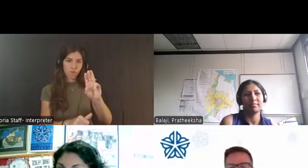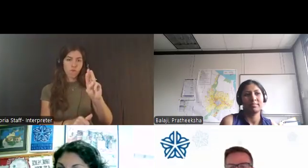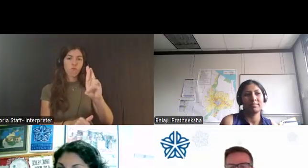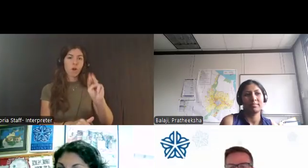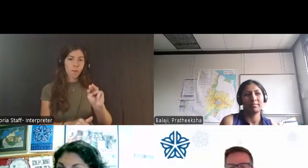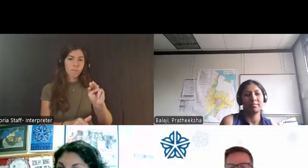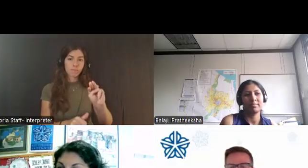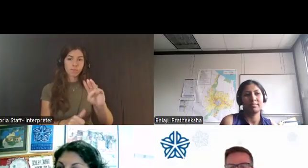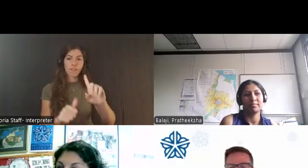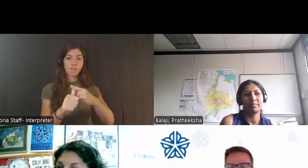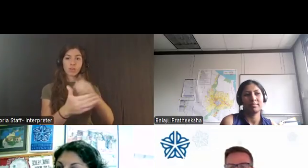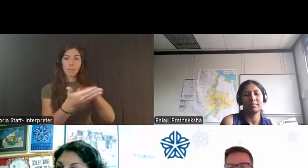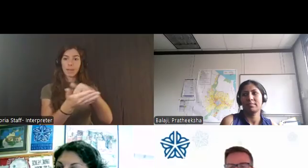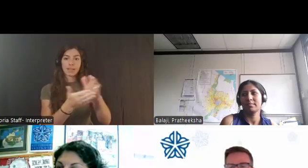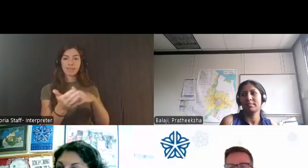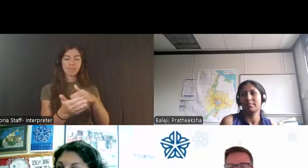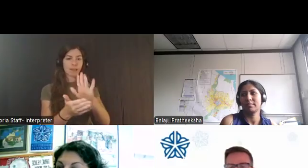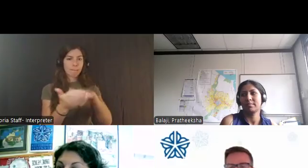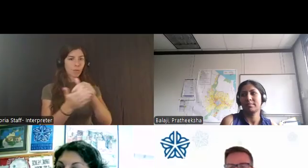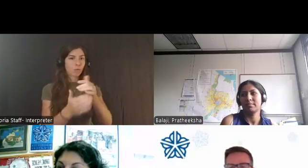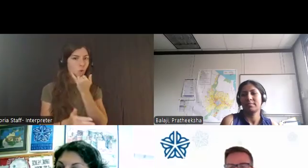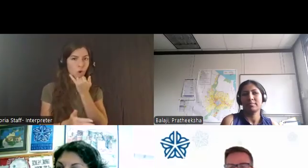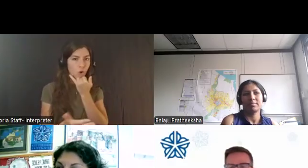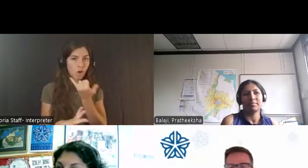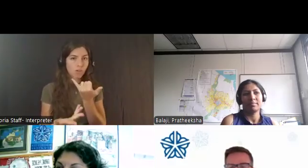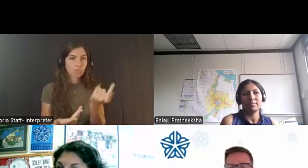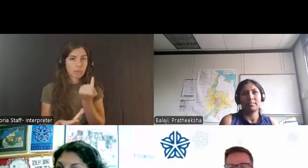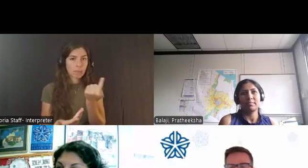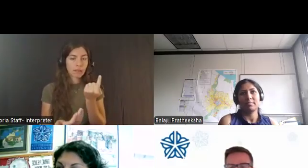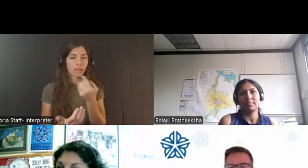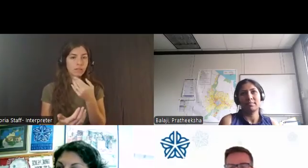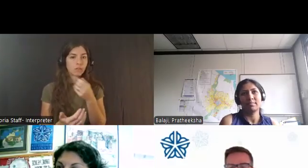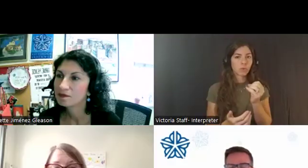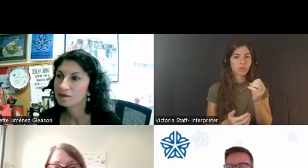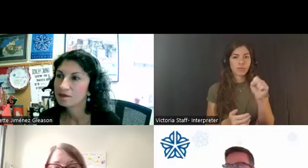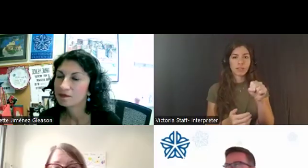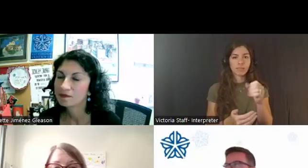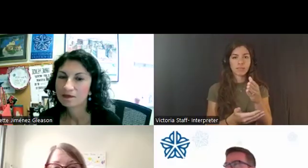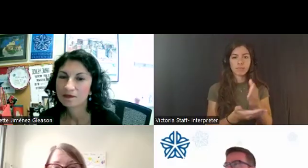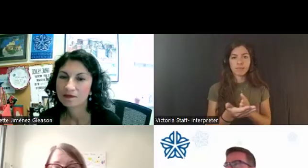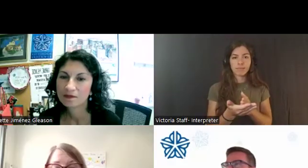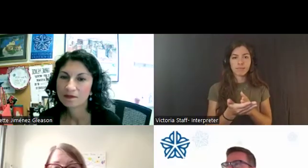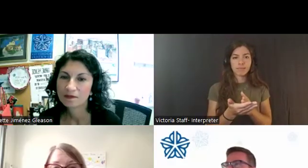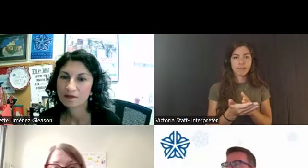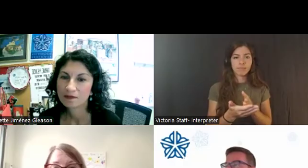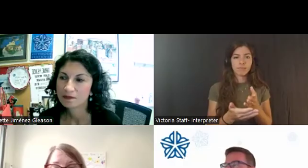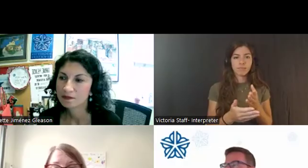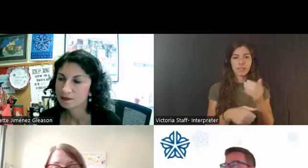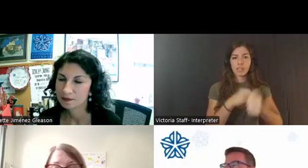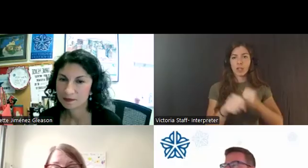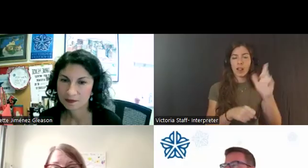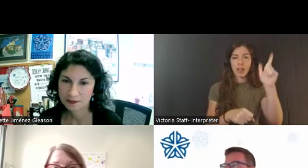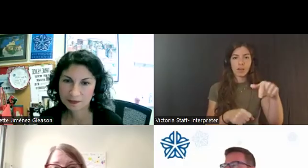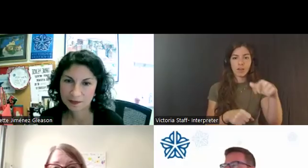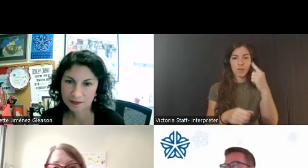when they were first painted. They had the wrong paint or something or other. And so, you know, some years later, to get repaired, they had to just